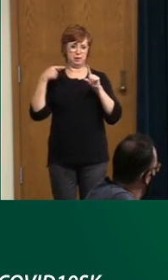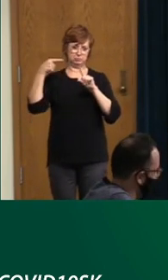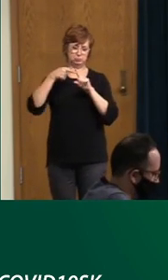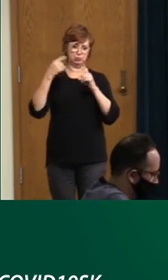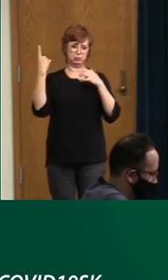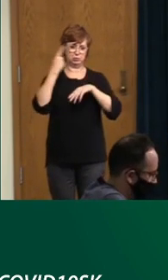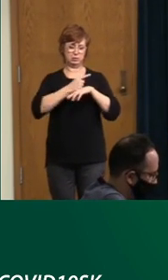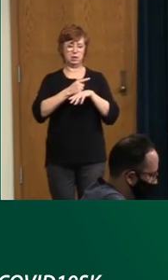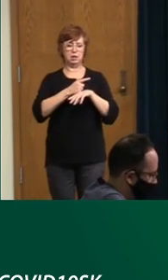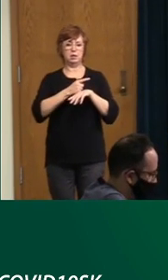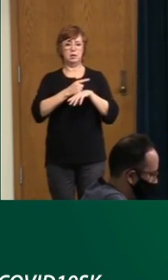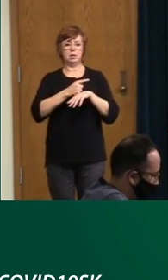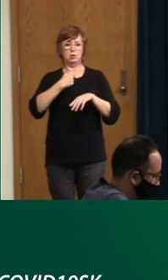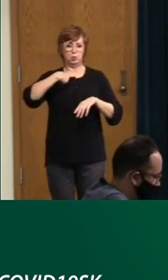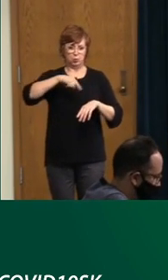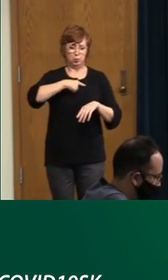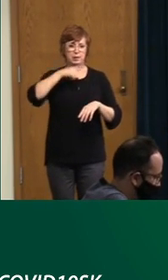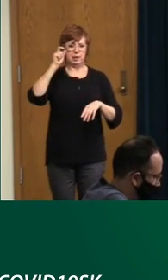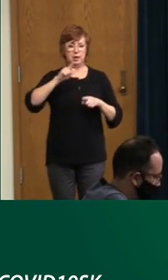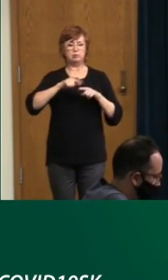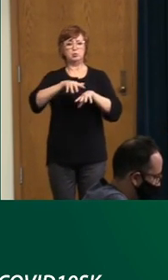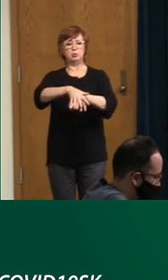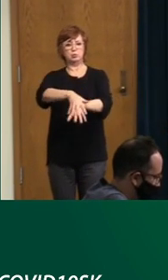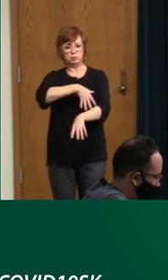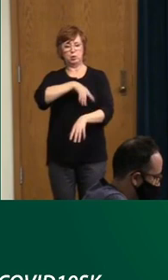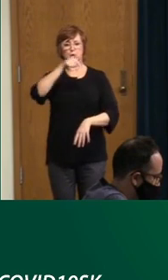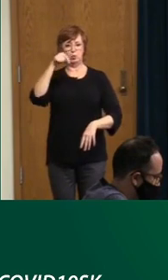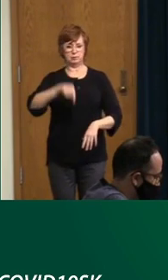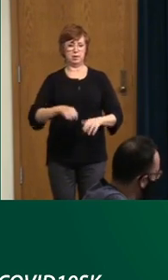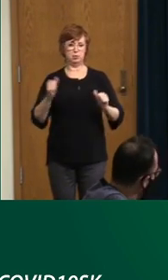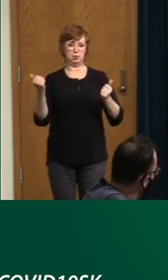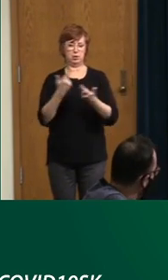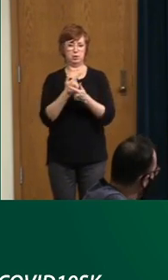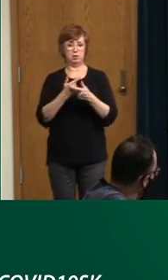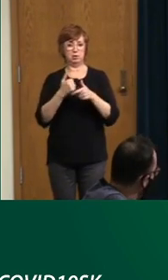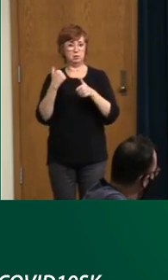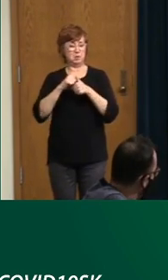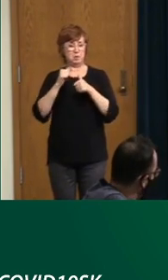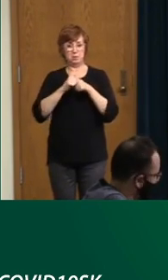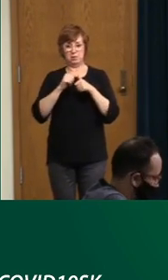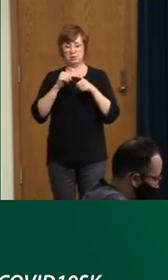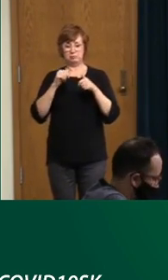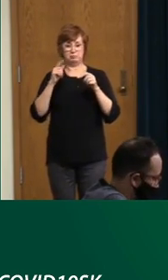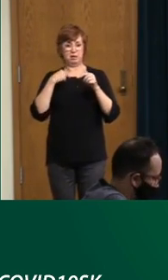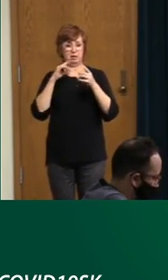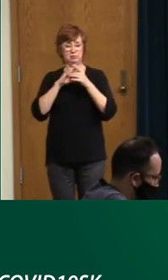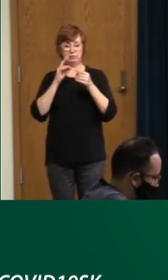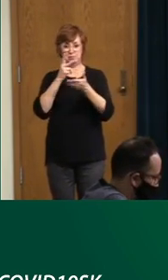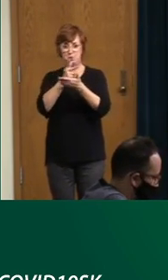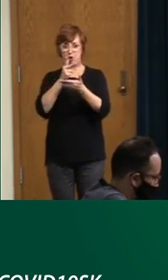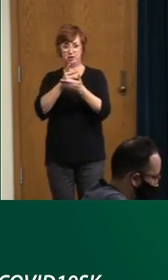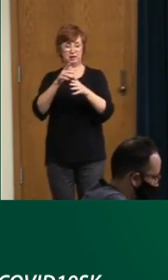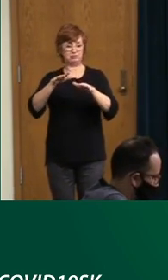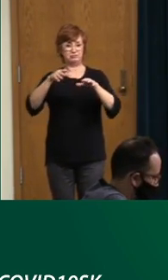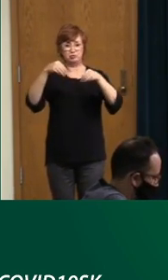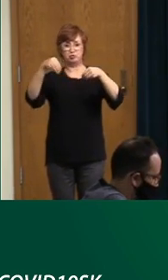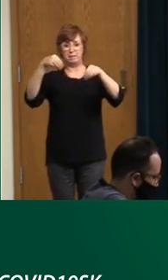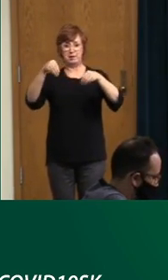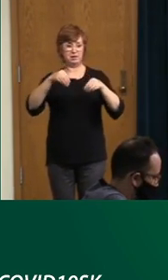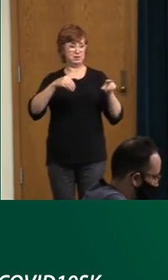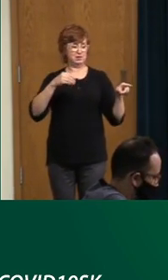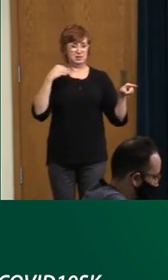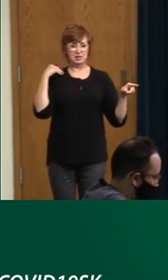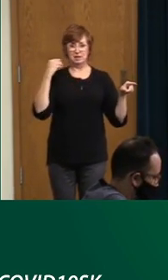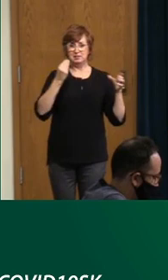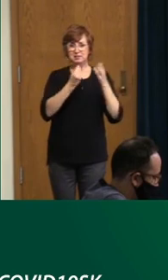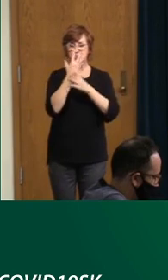down on our side. And I think that is essential. And I gave the parking lot analogy that, parking lots were empty in March. They